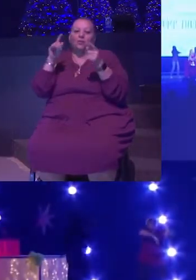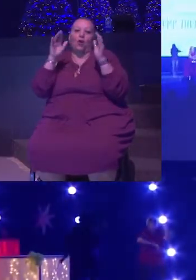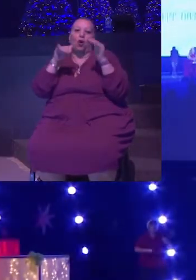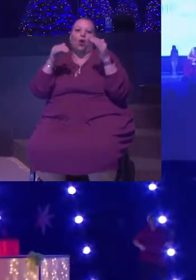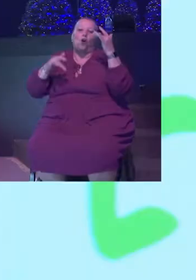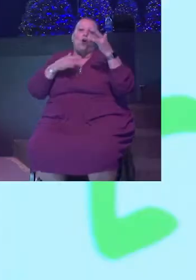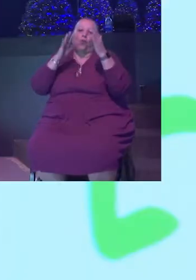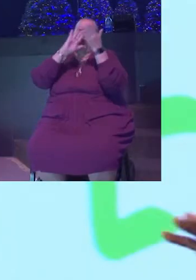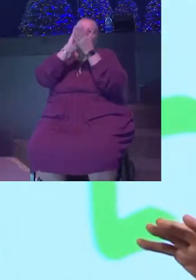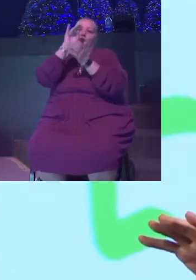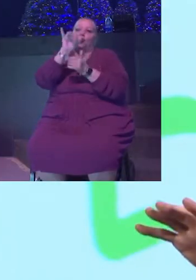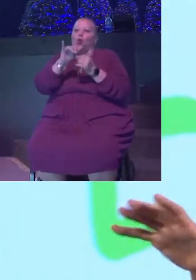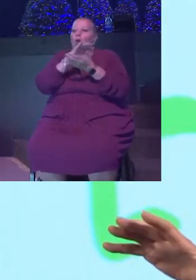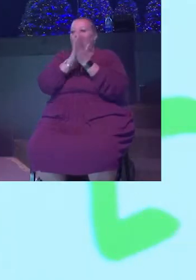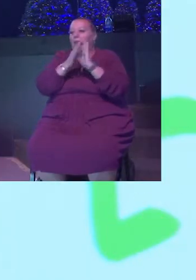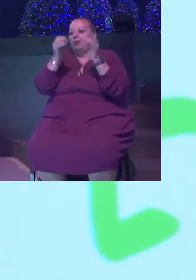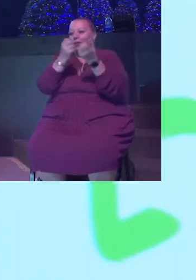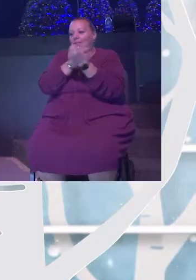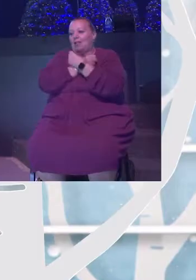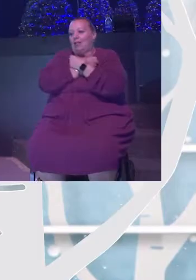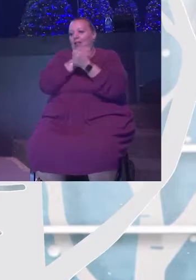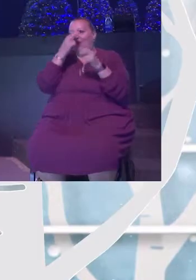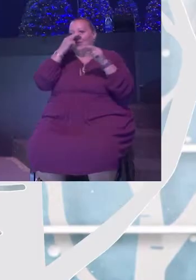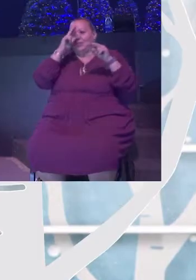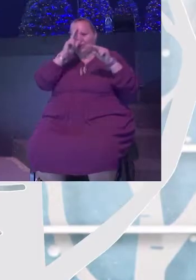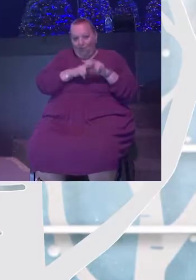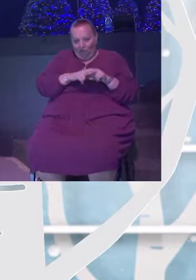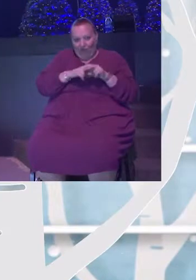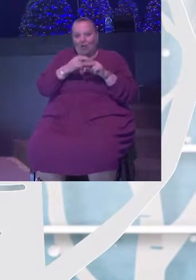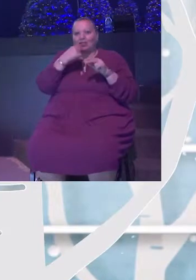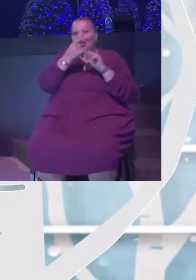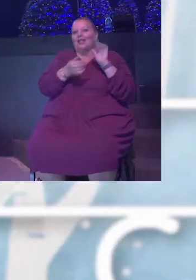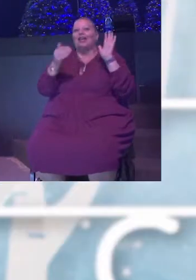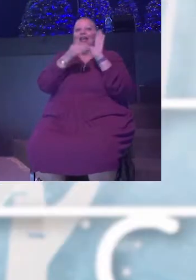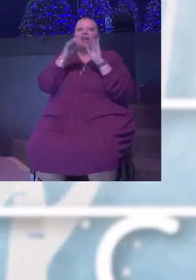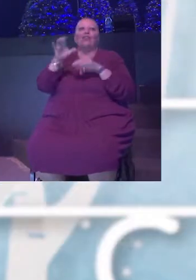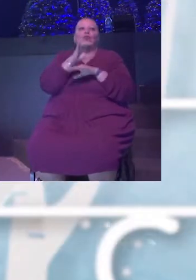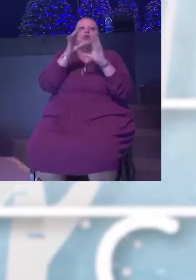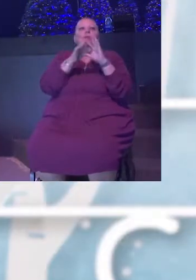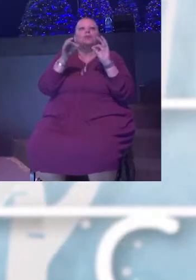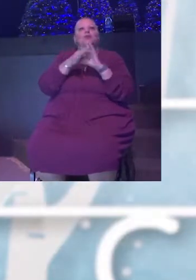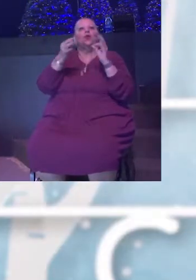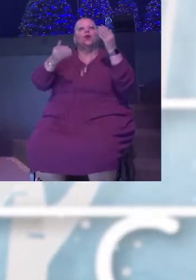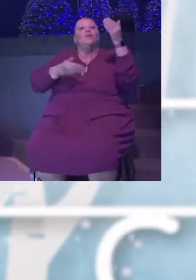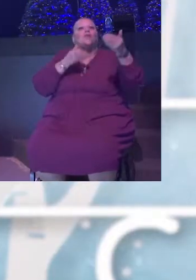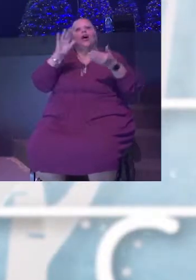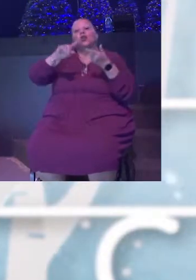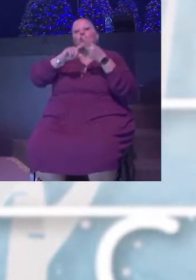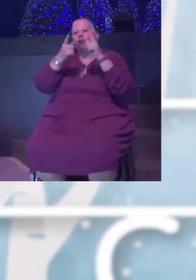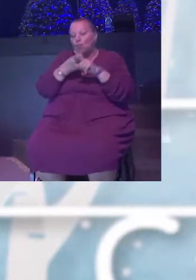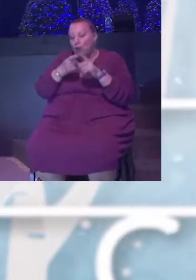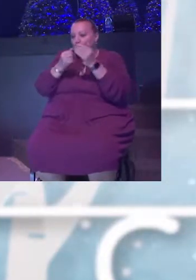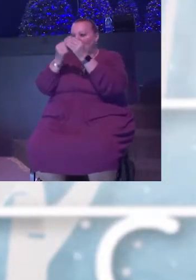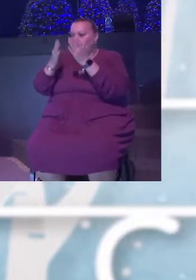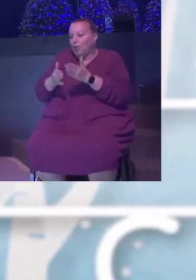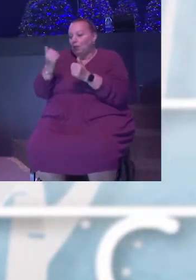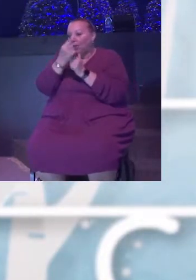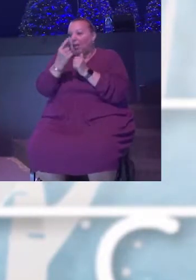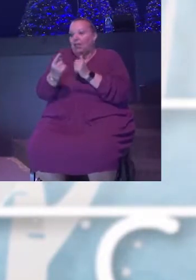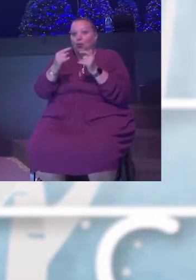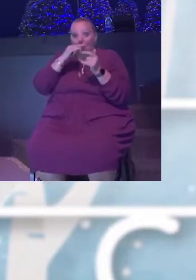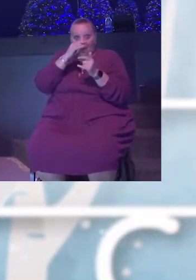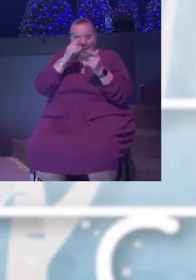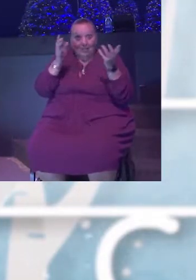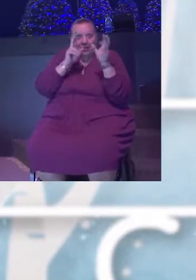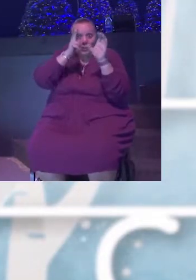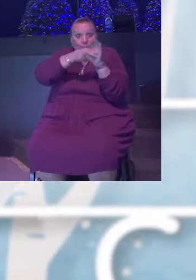joy, peace, and love, while having some fun retelling the Christmas story. So invite your friends, your neighbors, and anyone with kids, and